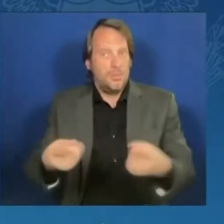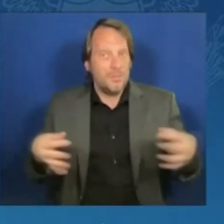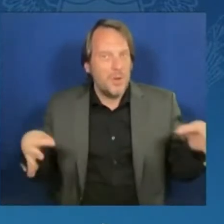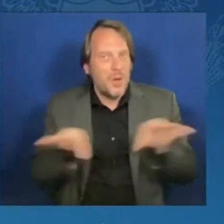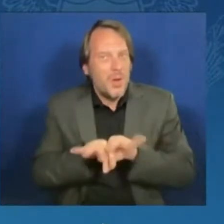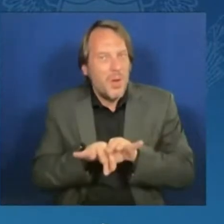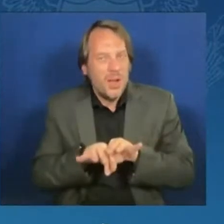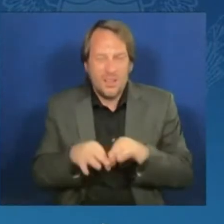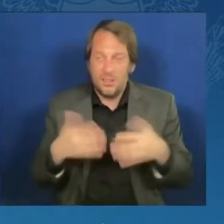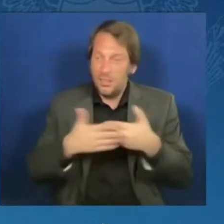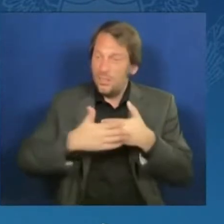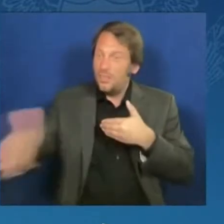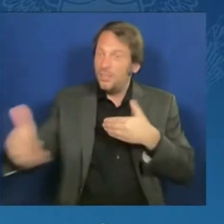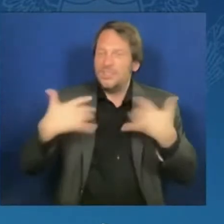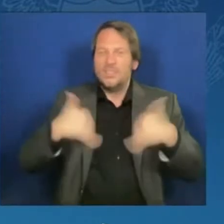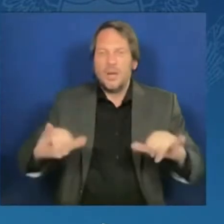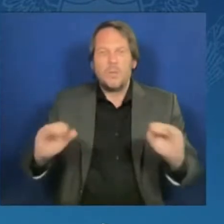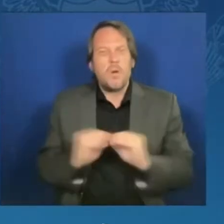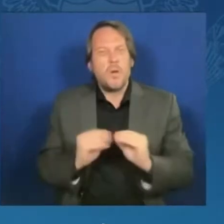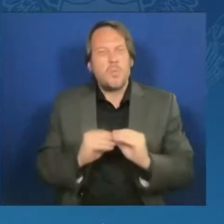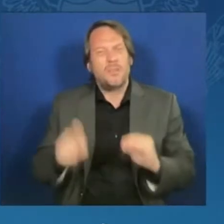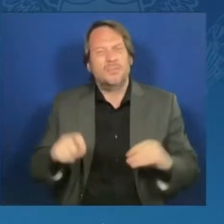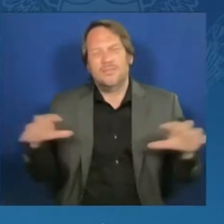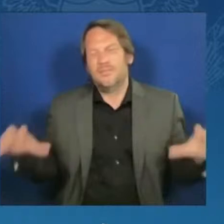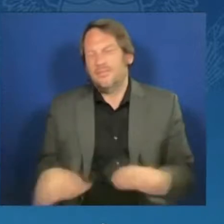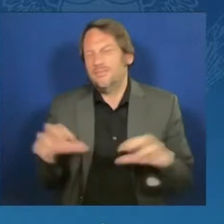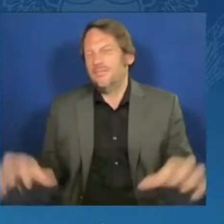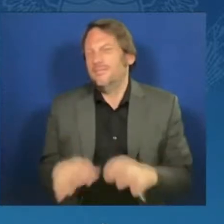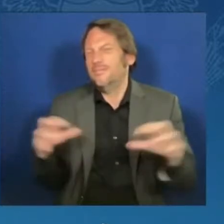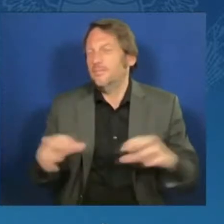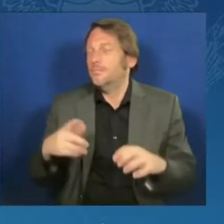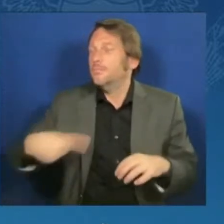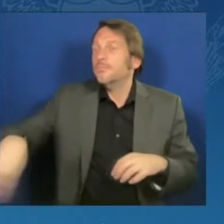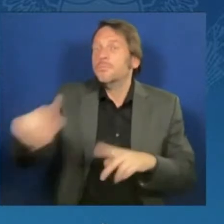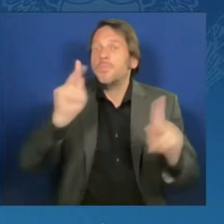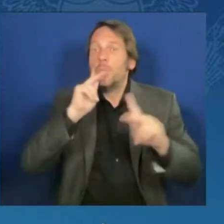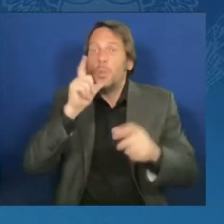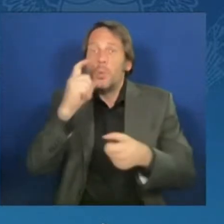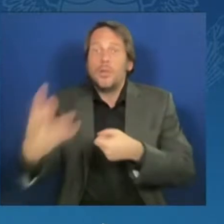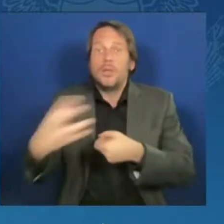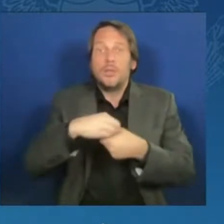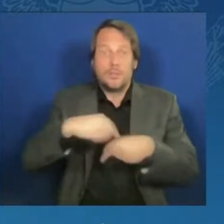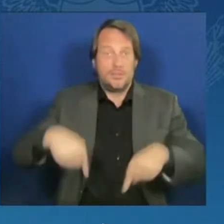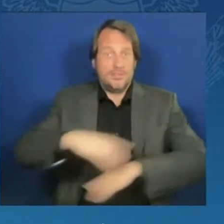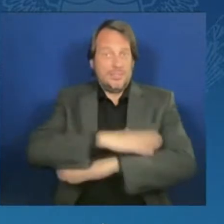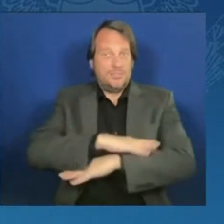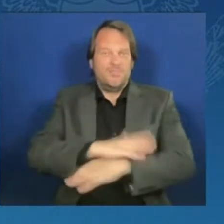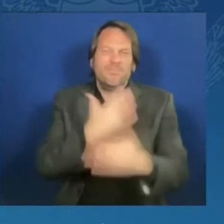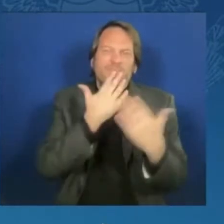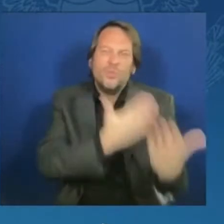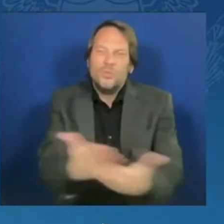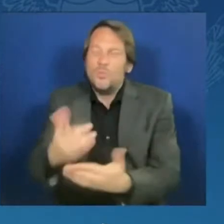this table. And Governor, again, I want to thank you for your leadership, and Fat Joe for moderating our